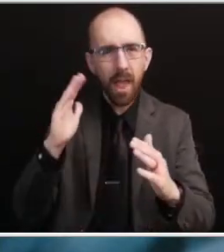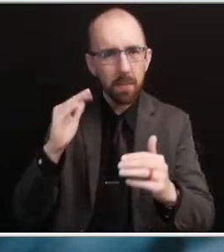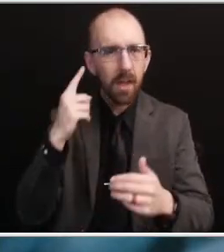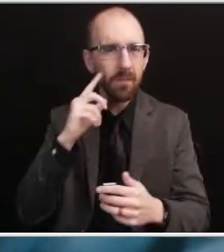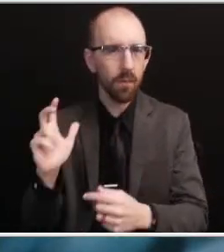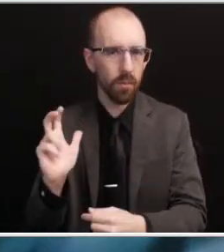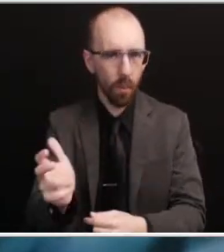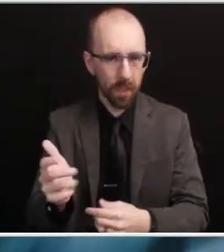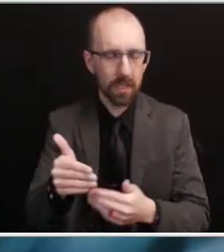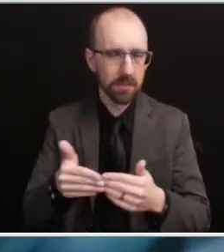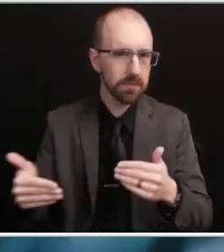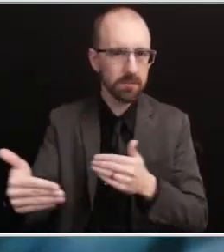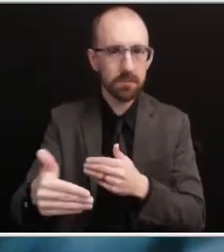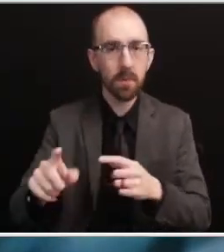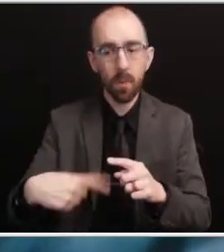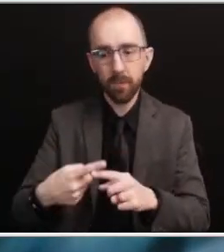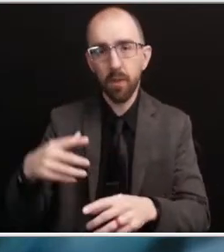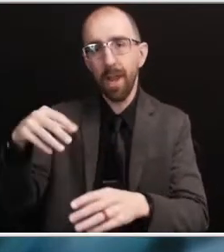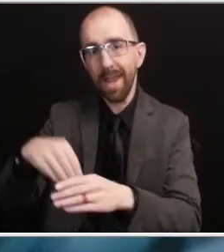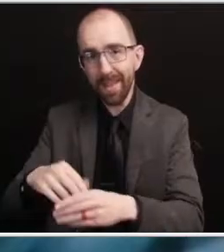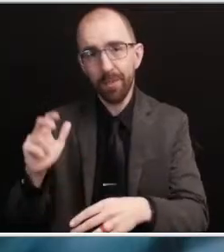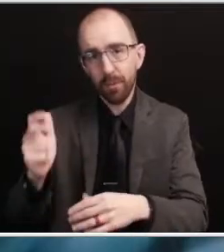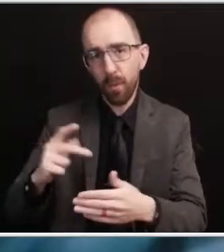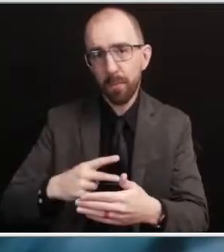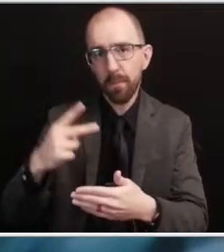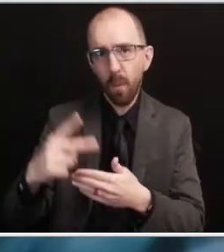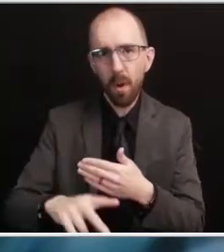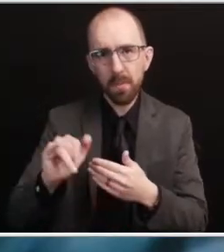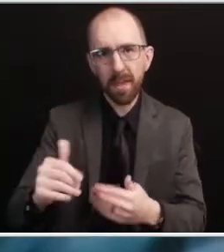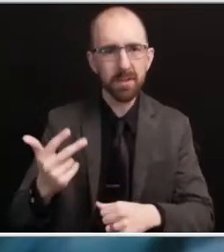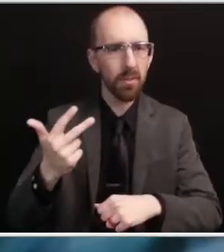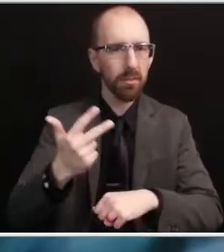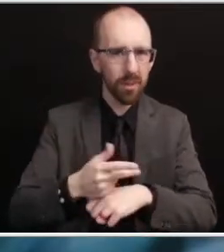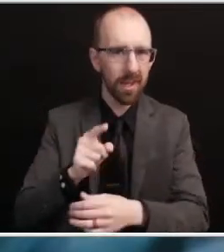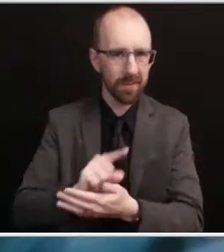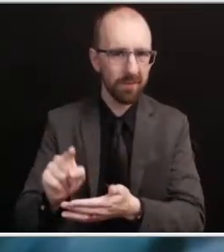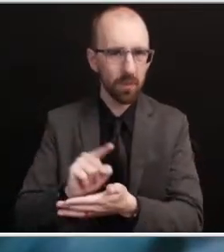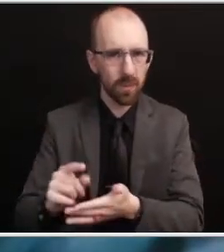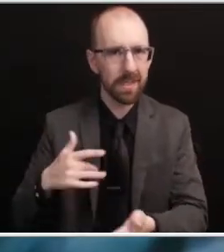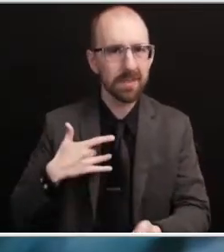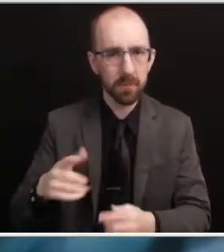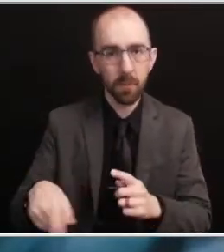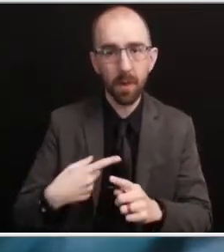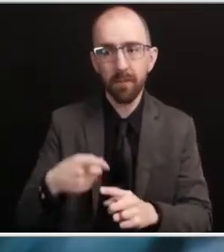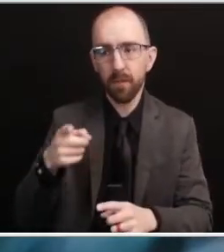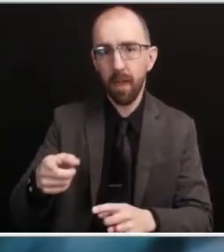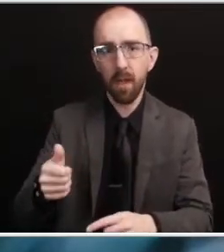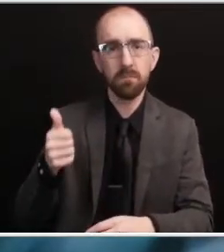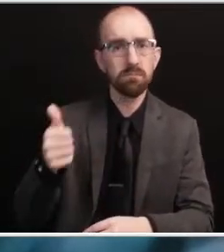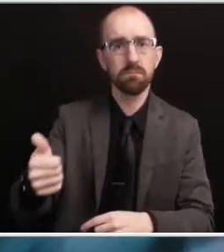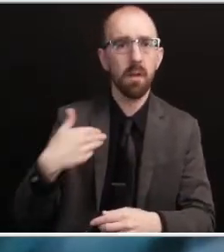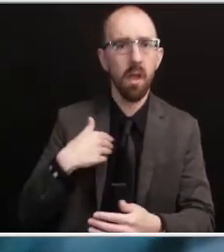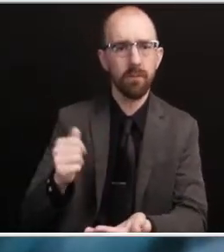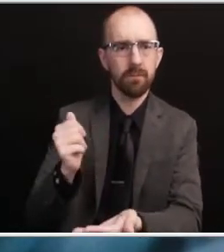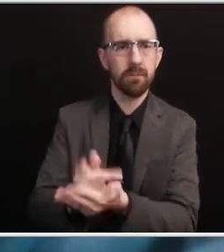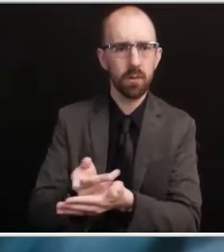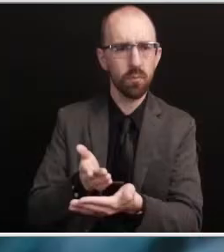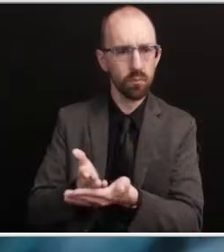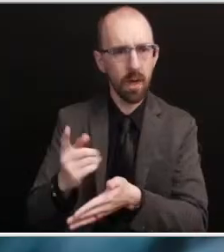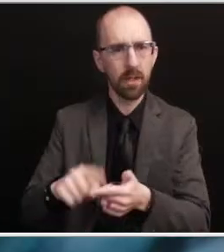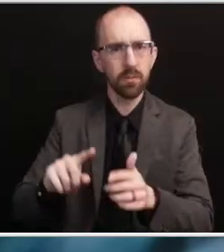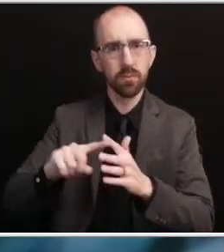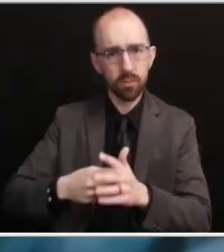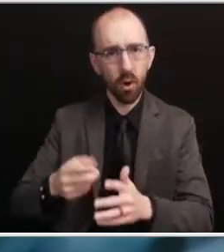even as they're into their throwing program, which is typically 3 days a week, once they've earned the right to start a rehab throwing program